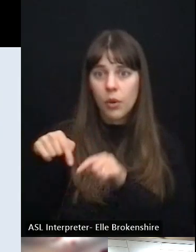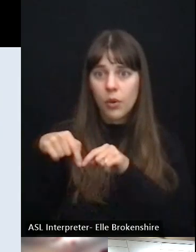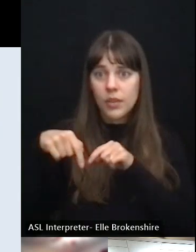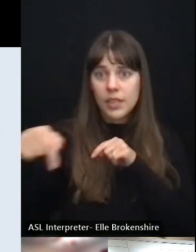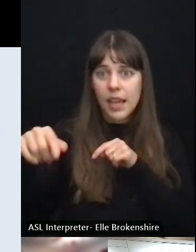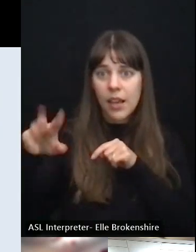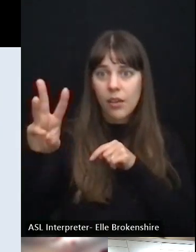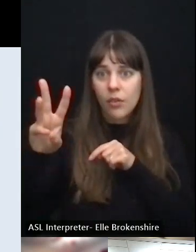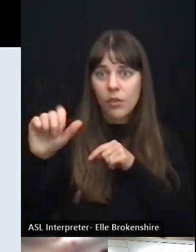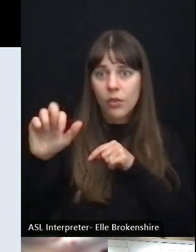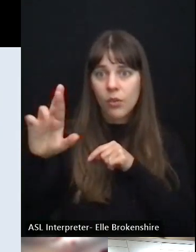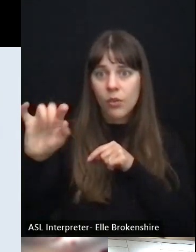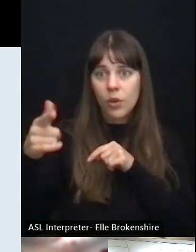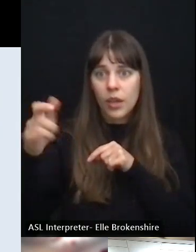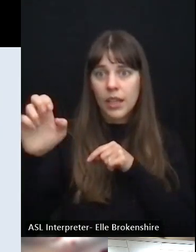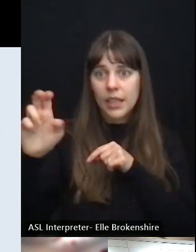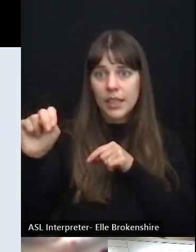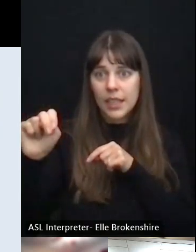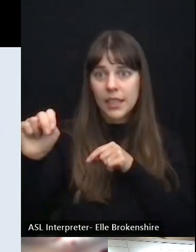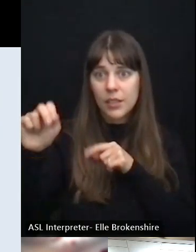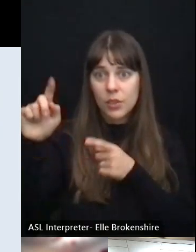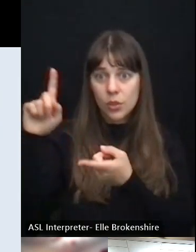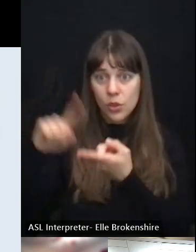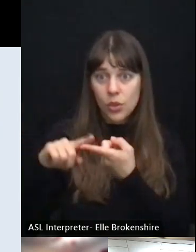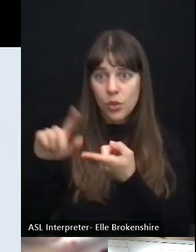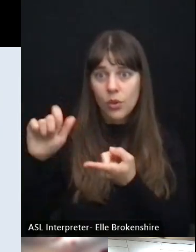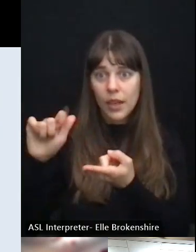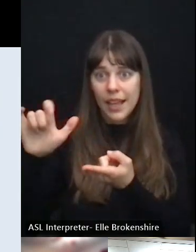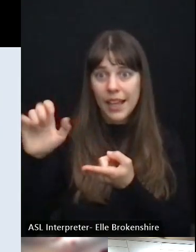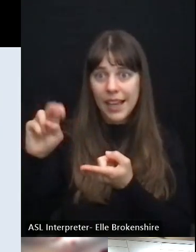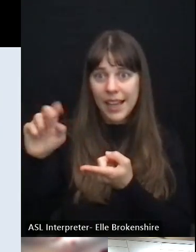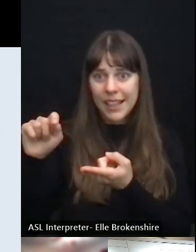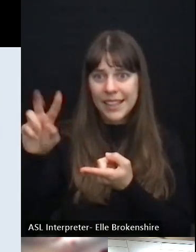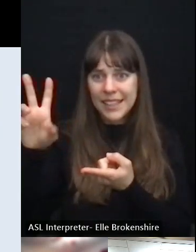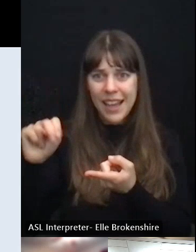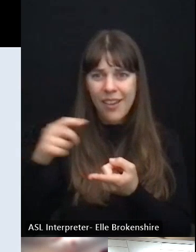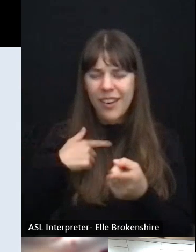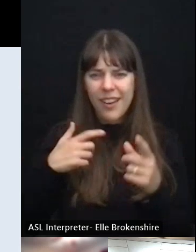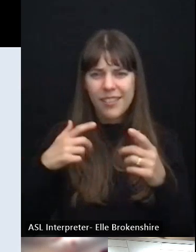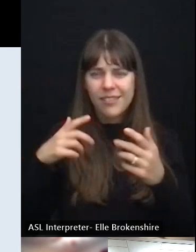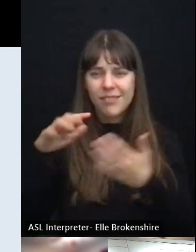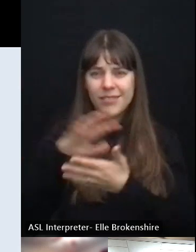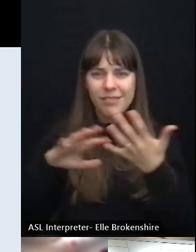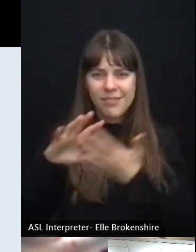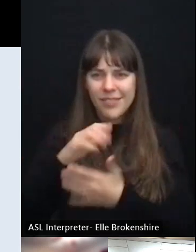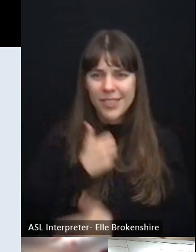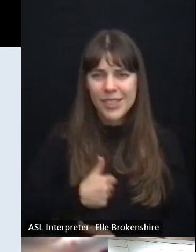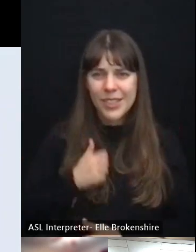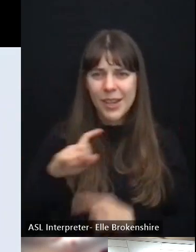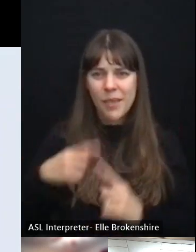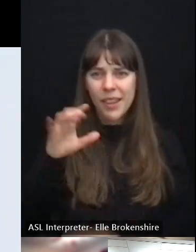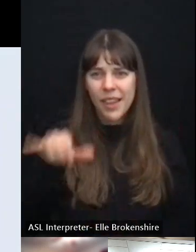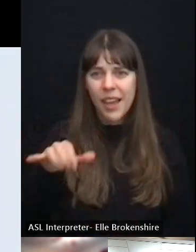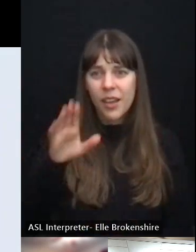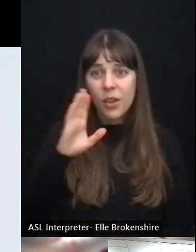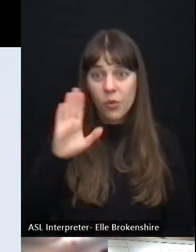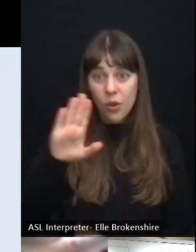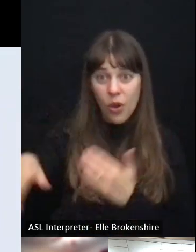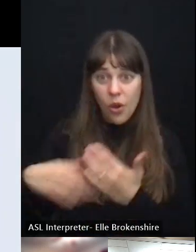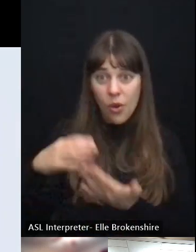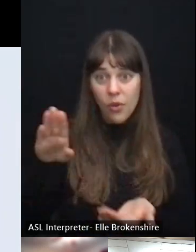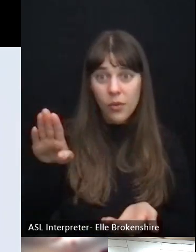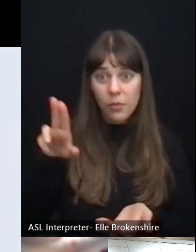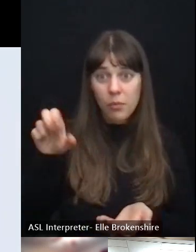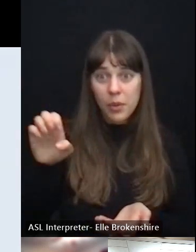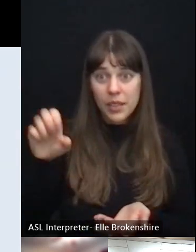Warrington, down the Allentown? I'm directionally challenged. Sorry about that. But will all the buses do that too? Because